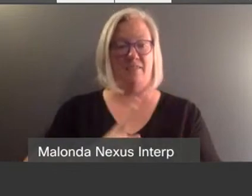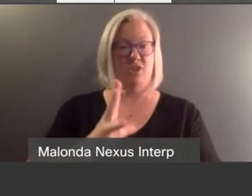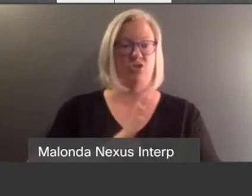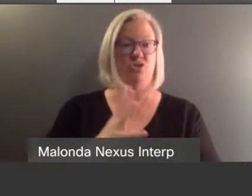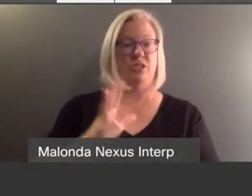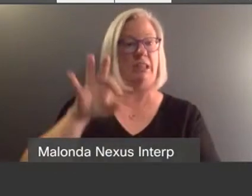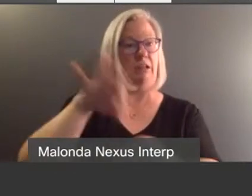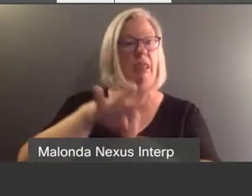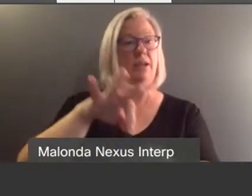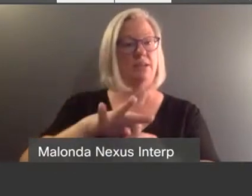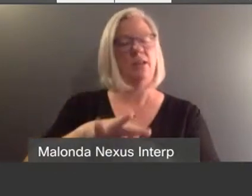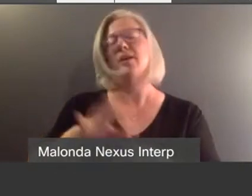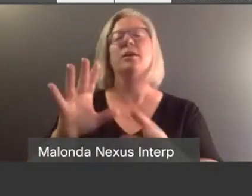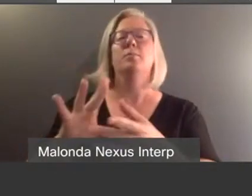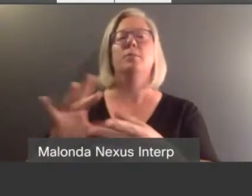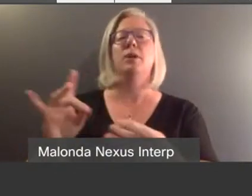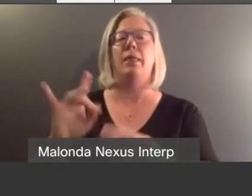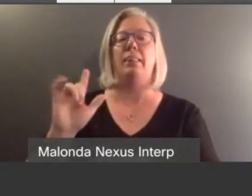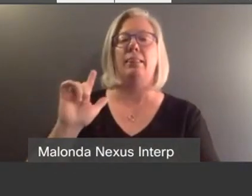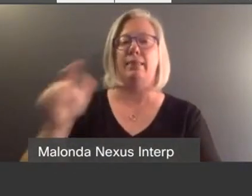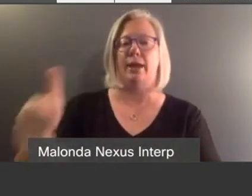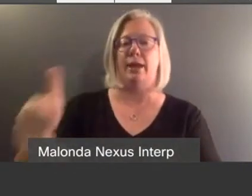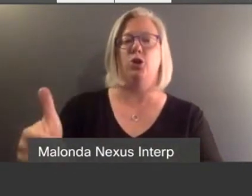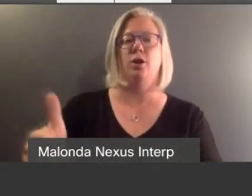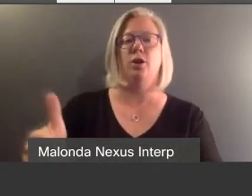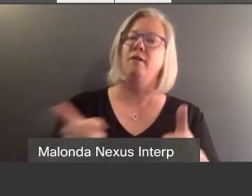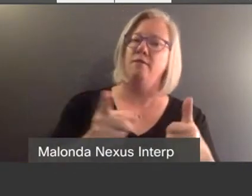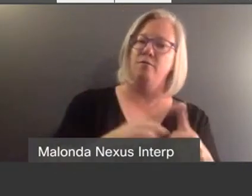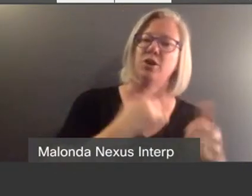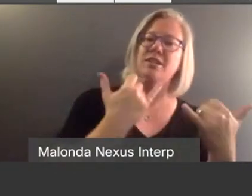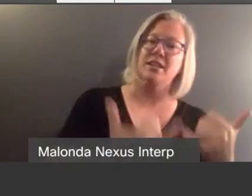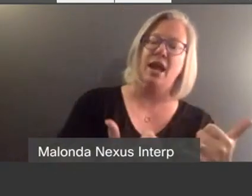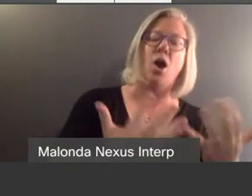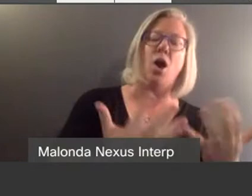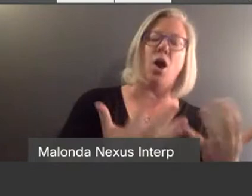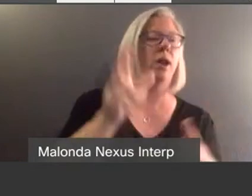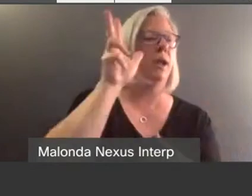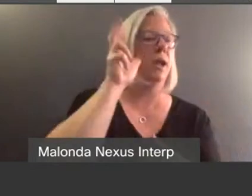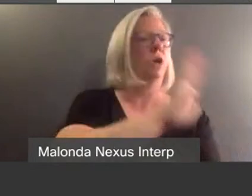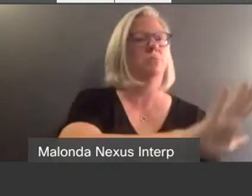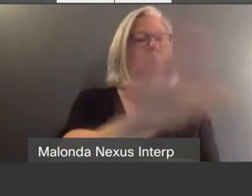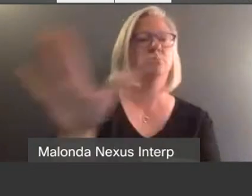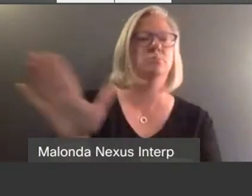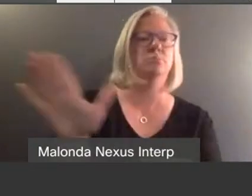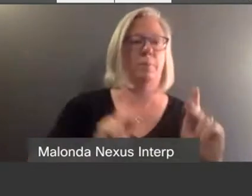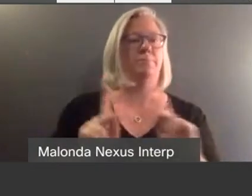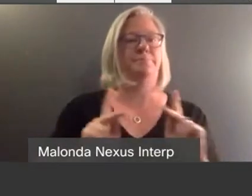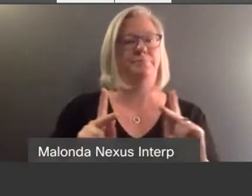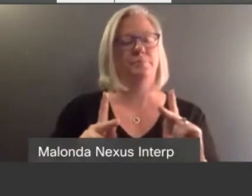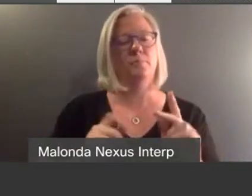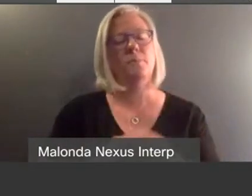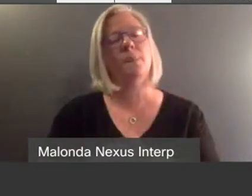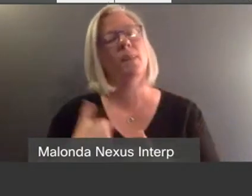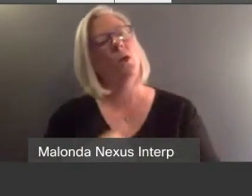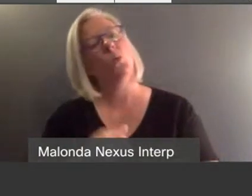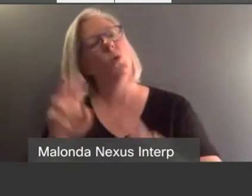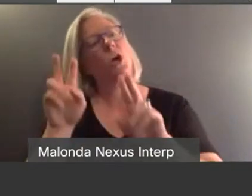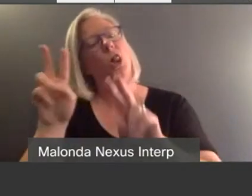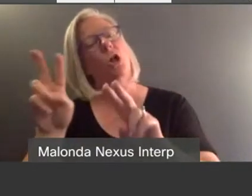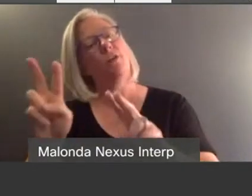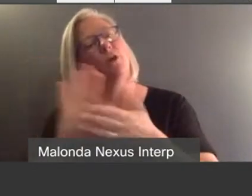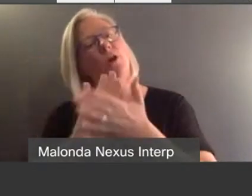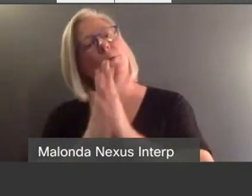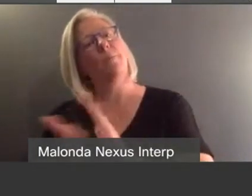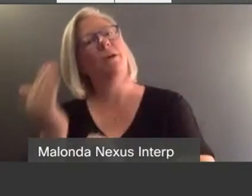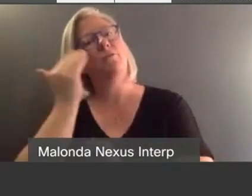officials, to provide their comments at a later time to make sure we maximize the time for the public here. We are looking forward to becoming more familiar with your